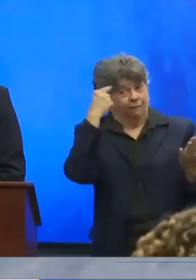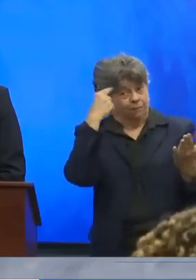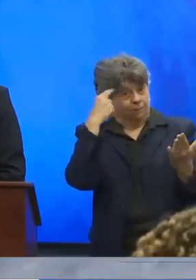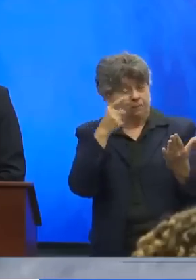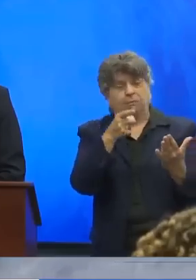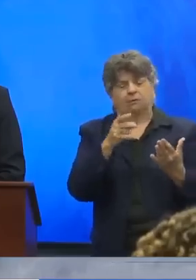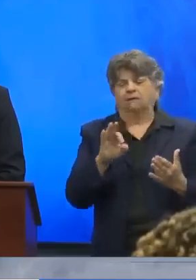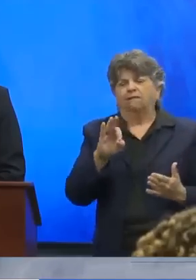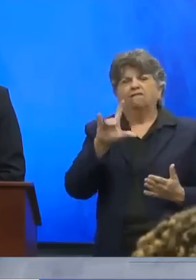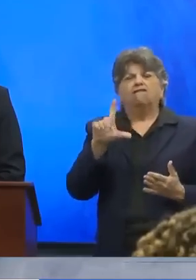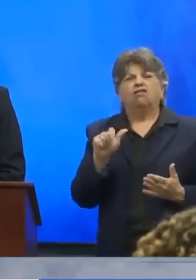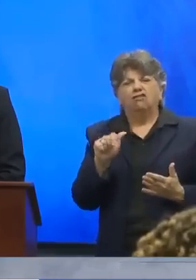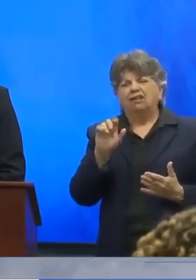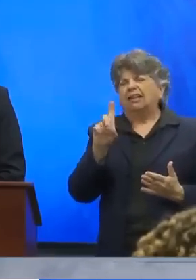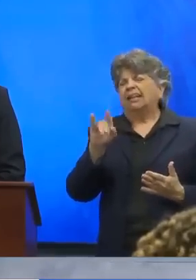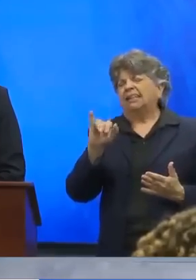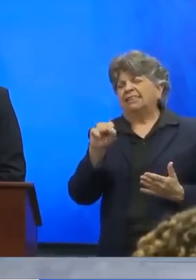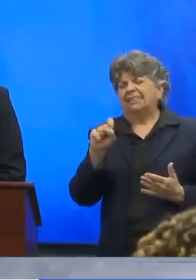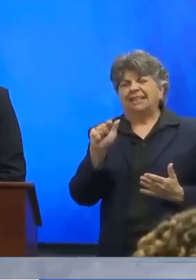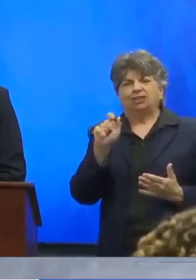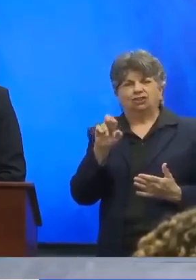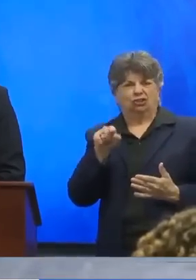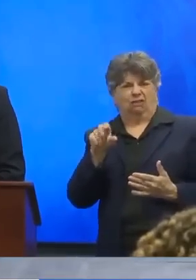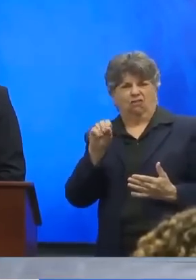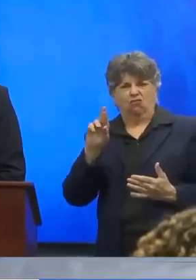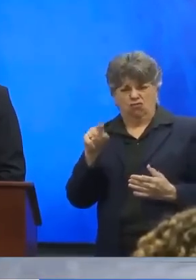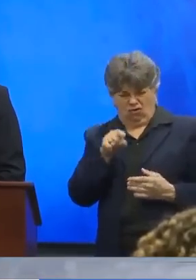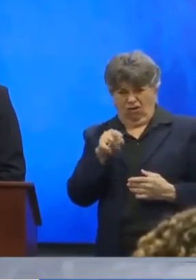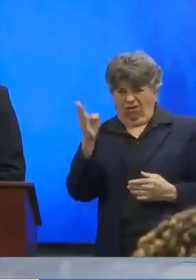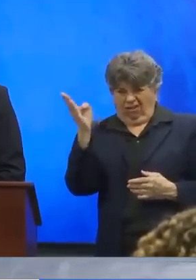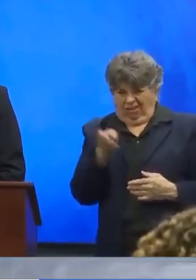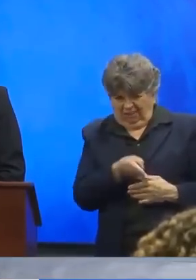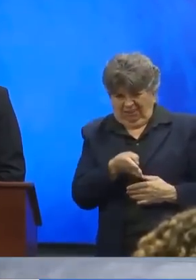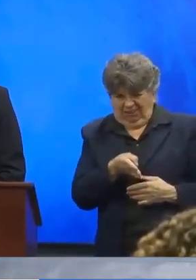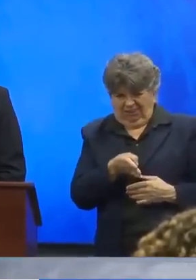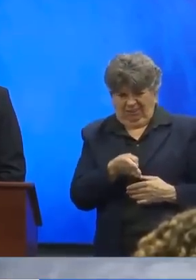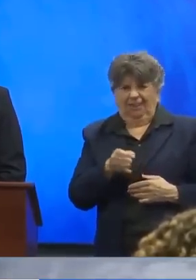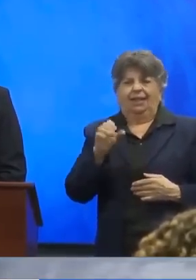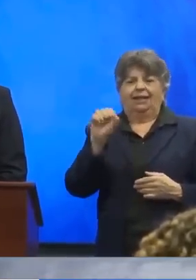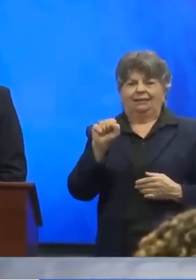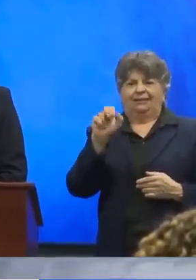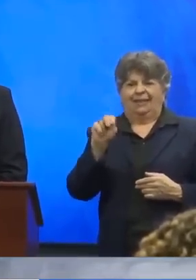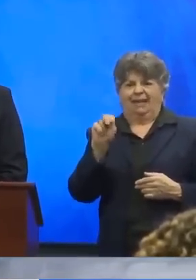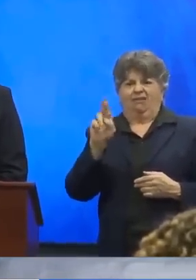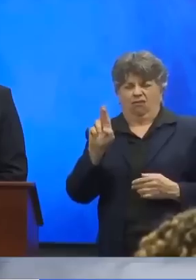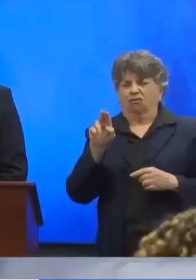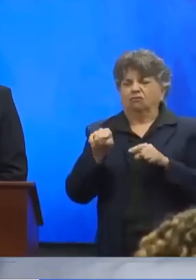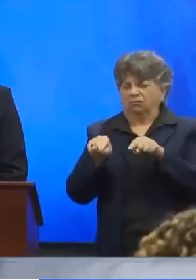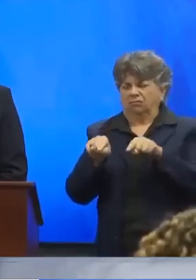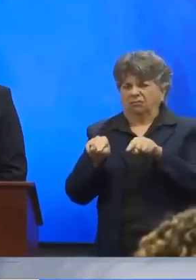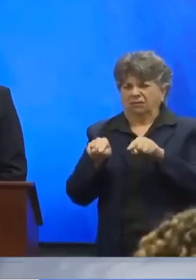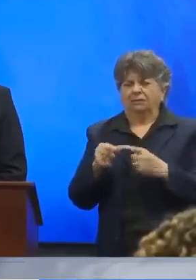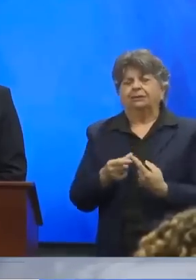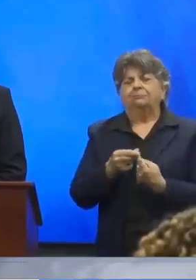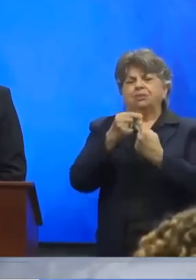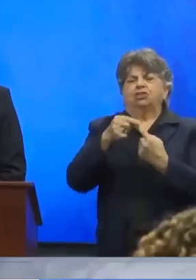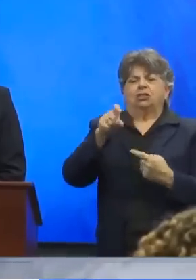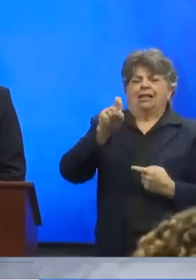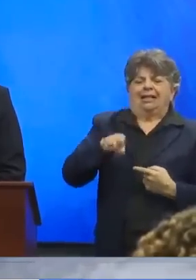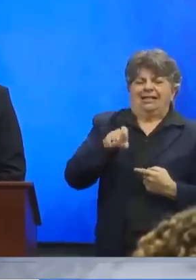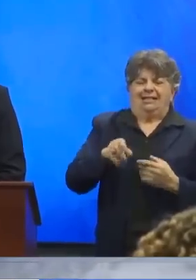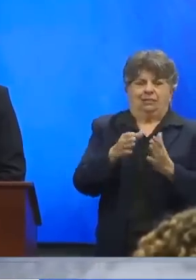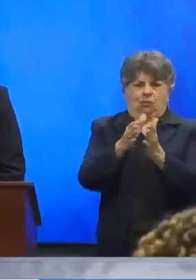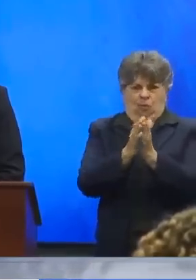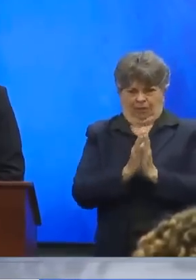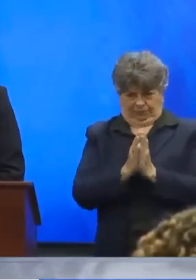floridadisaster.org/SNS. SNR, special needs registration, and you can sign up, and we will forward that stuff, that